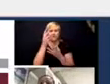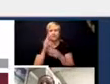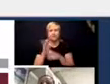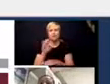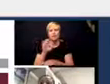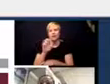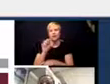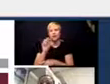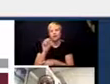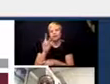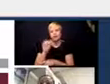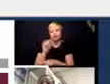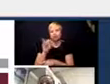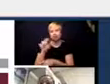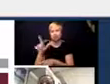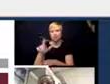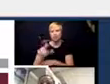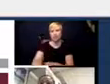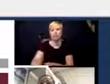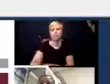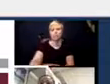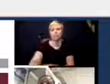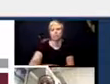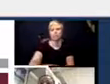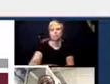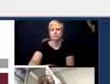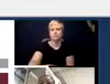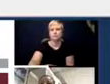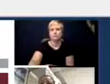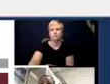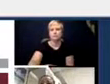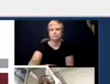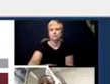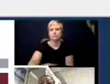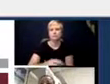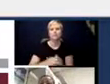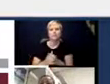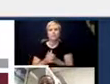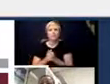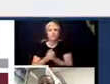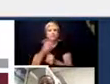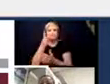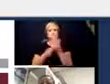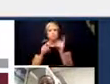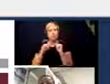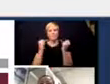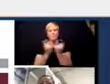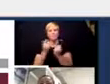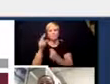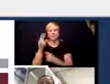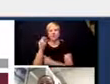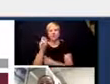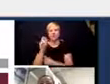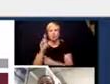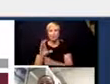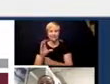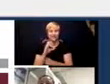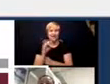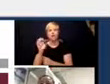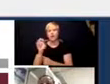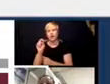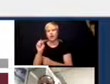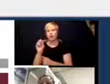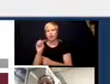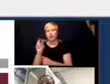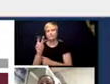that has significant IT technology. Both of these teams at NRRC and Innovational have been supporting work in